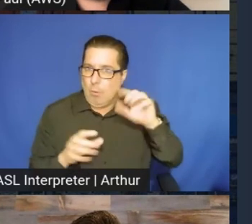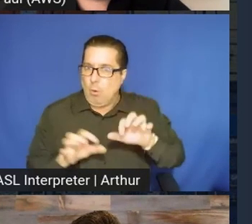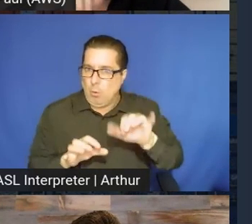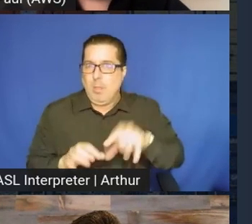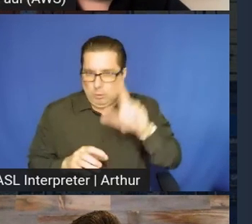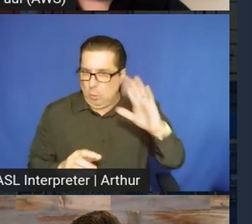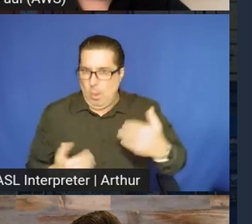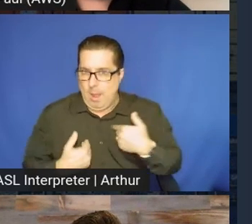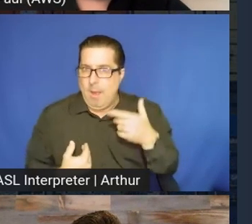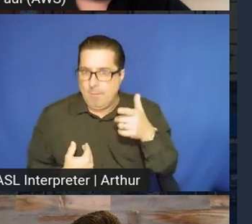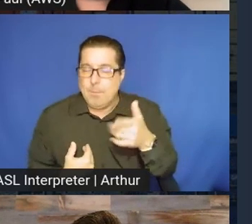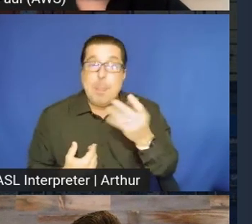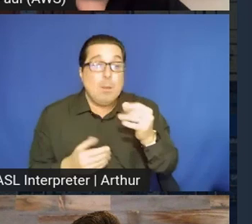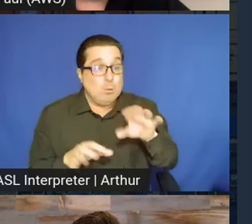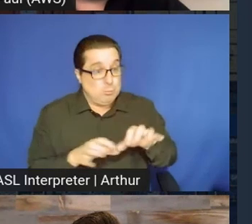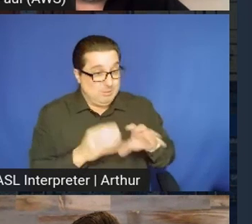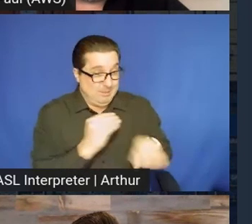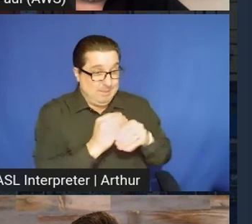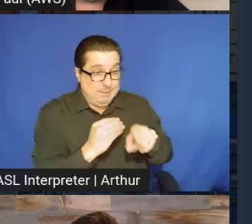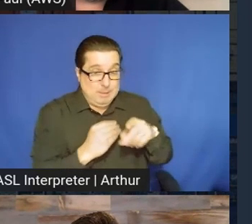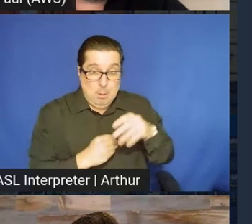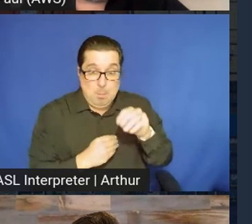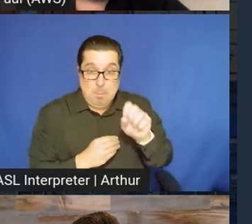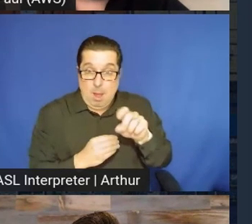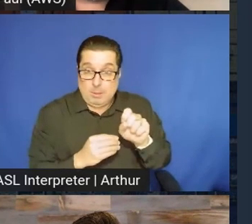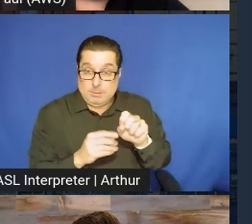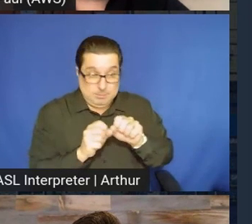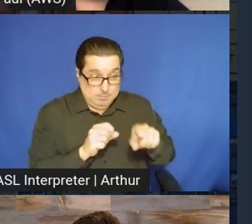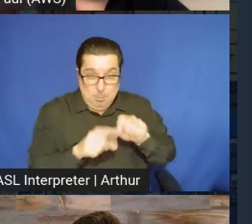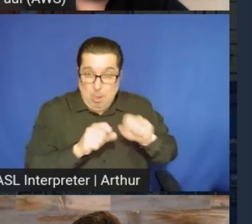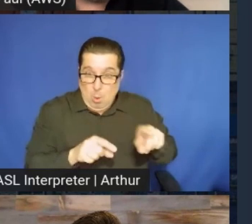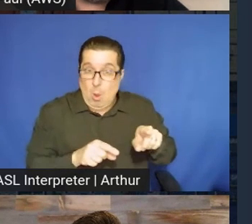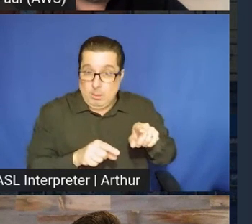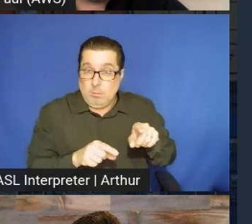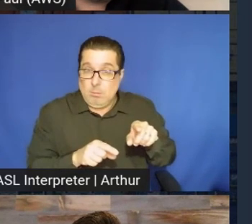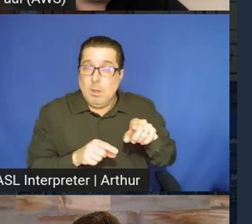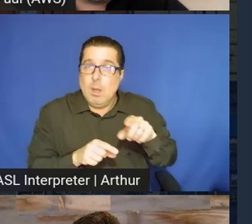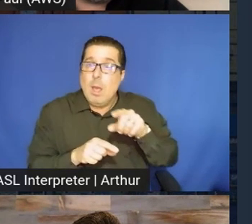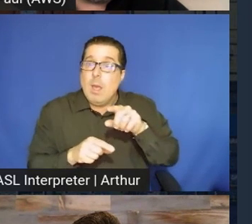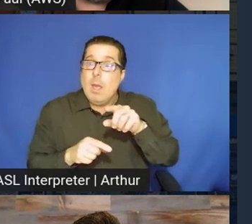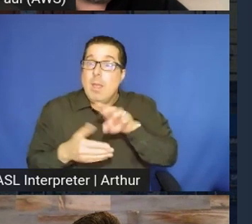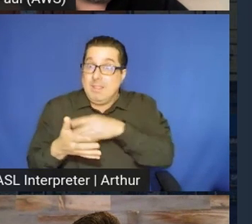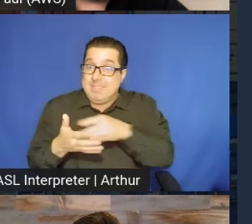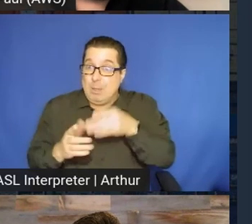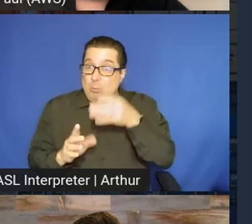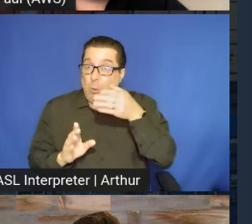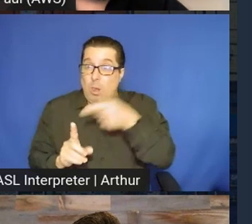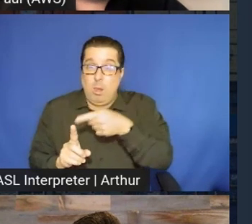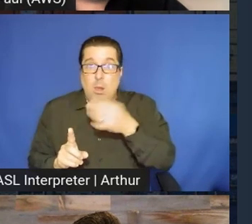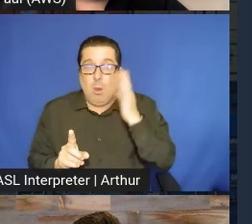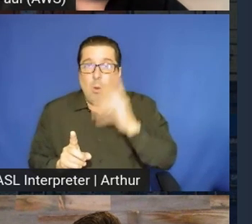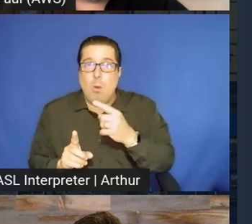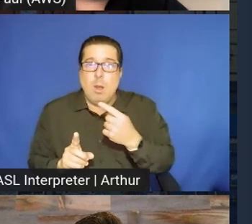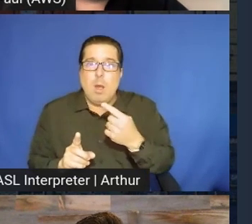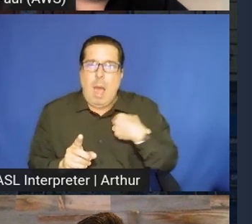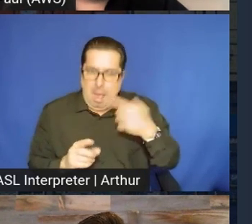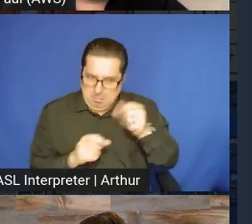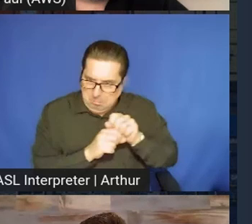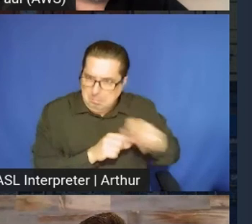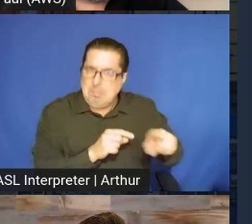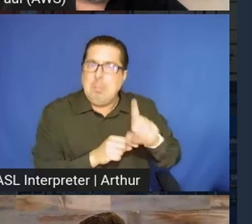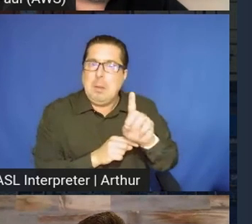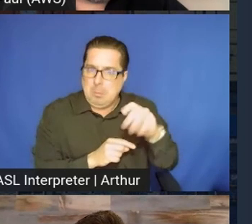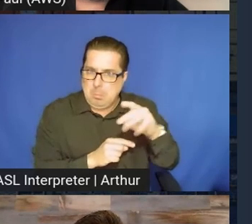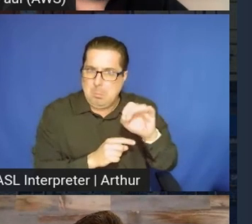what's going to happen is, as those pods are being deployed, the scheduler is going to say, well, hey, I've deployed them. I did what you asked me to